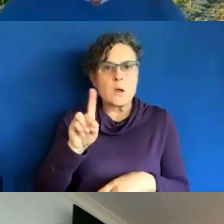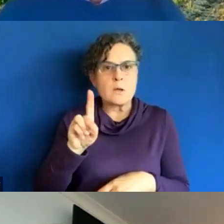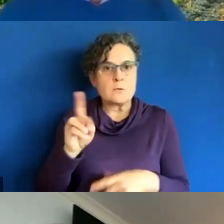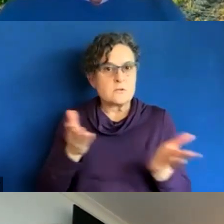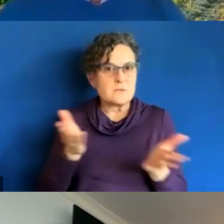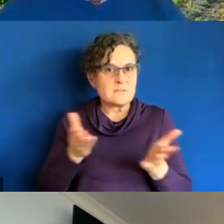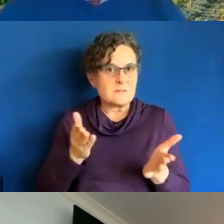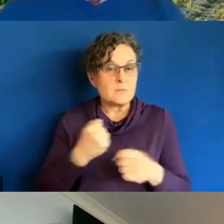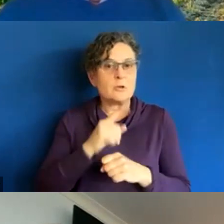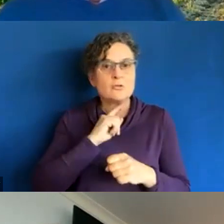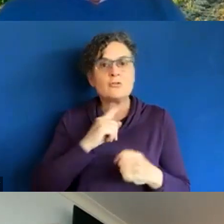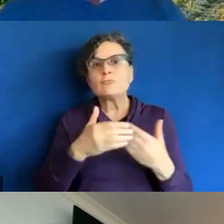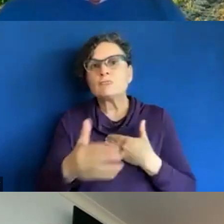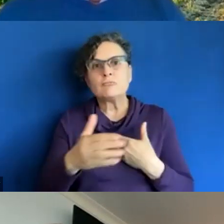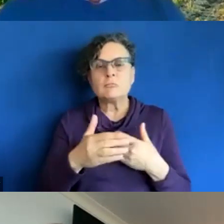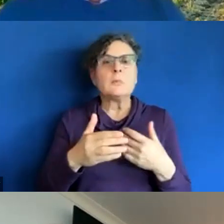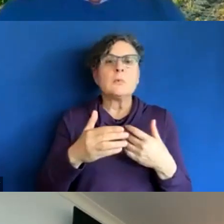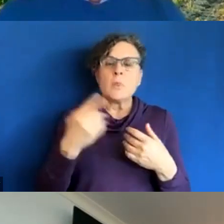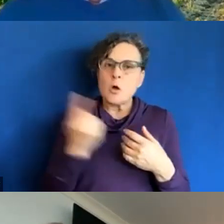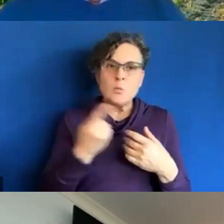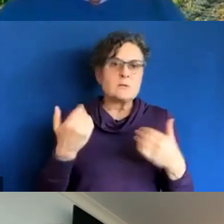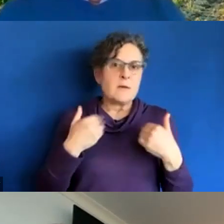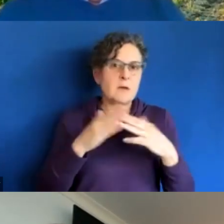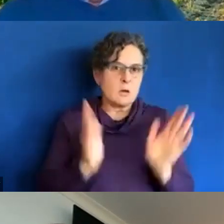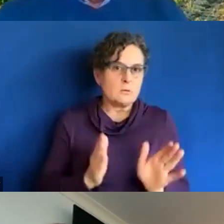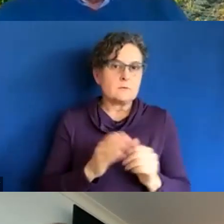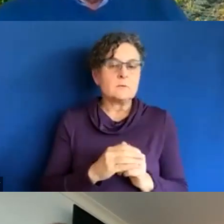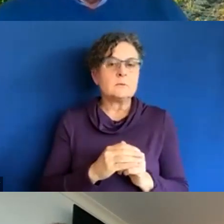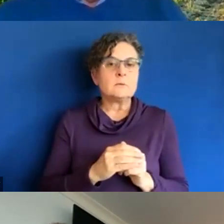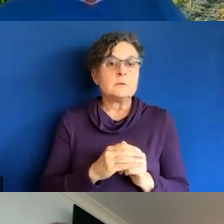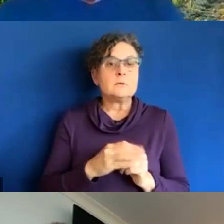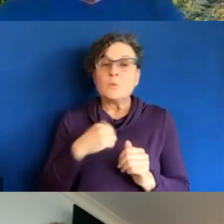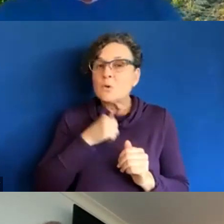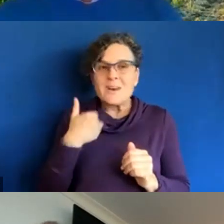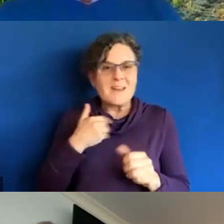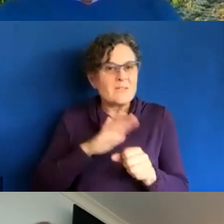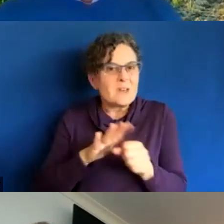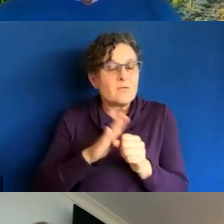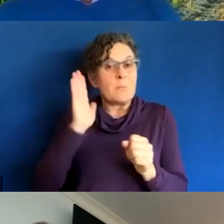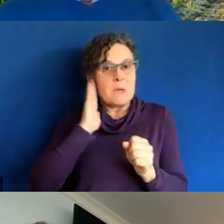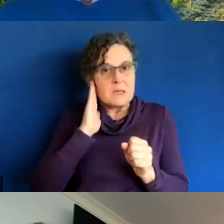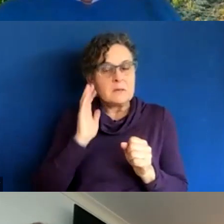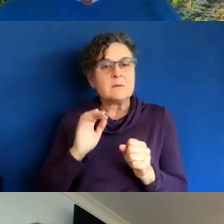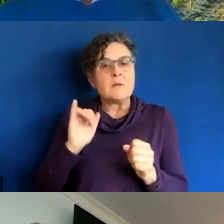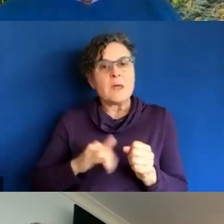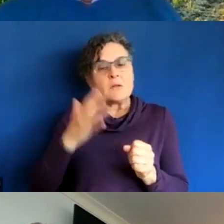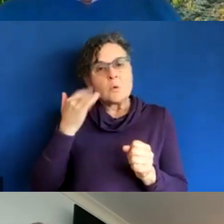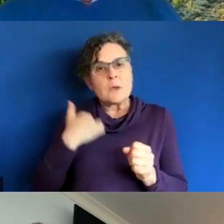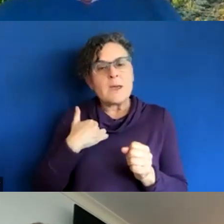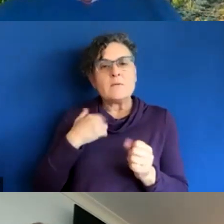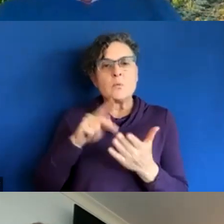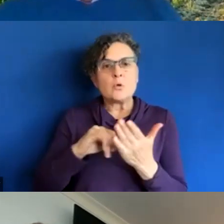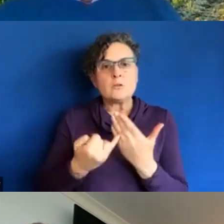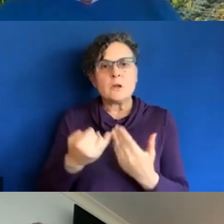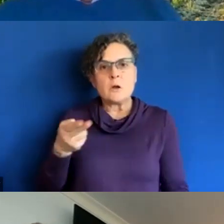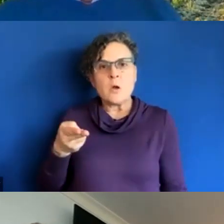have a big shortage of that here. That's why Supervisor Gore mentioned the Project Home Key sites. Those are coming online. Another 60 beds